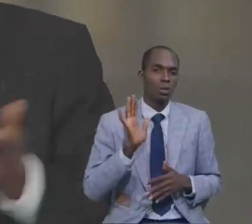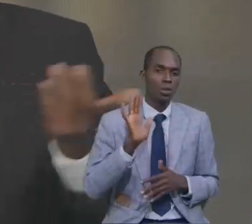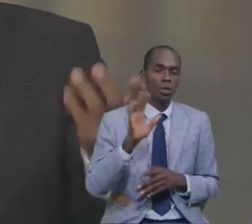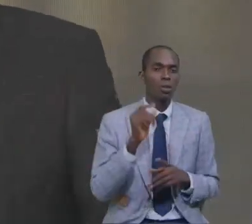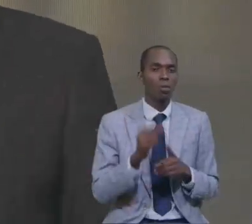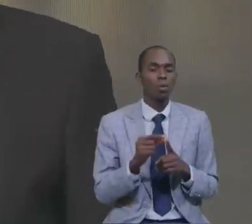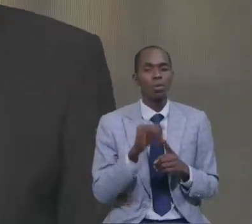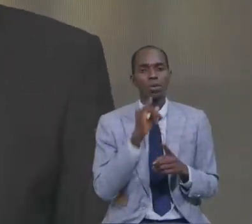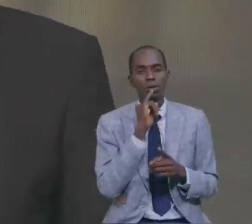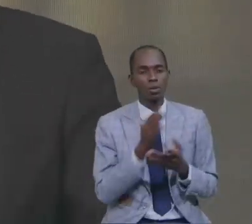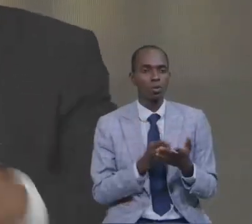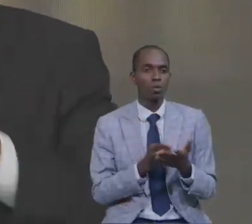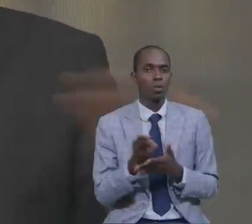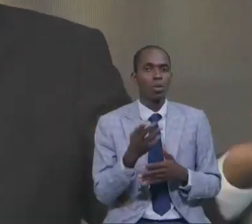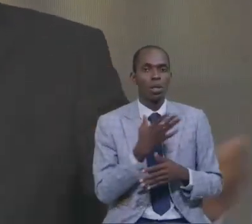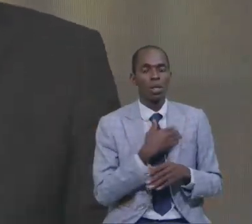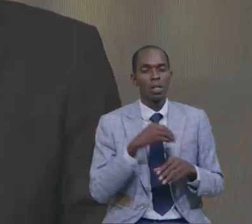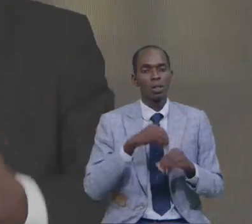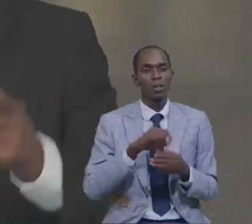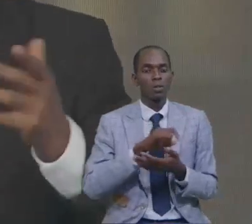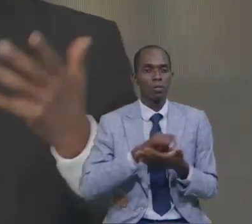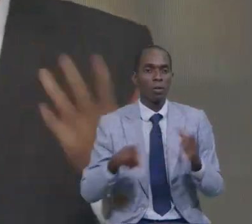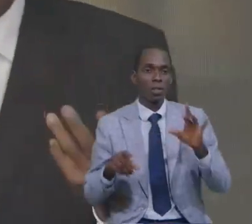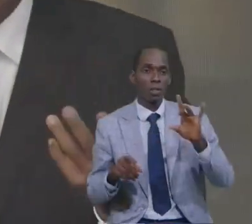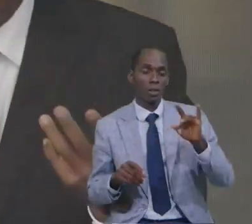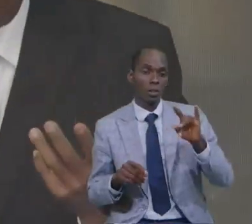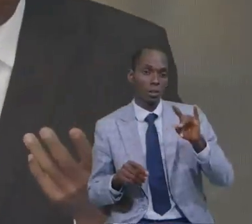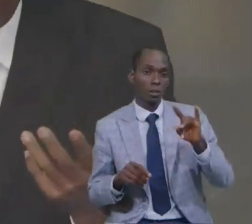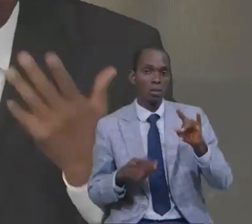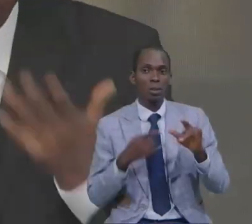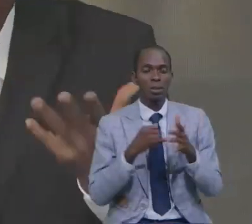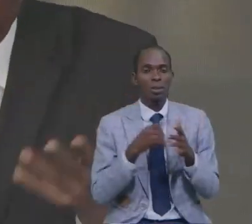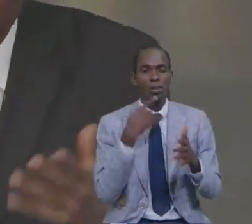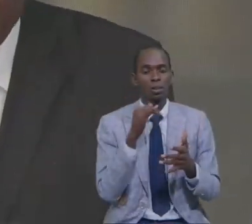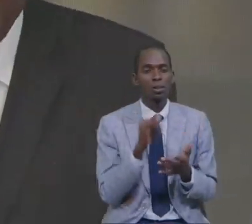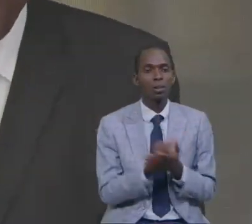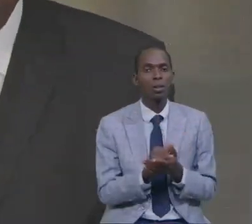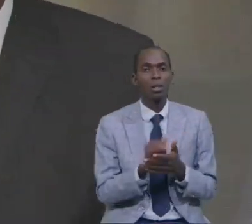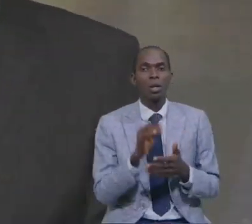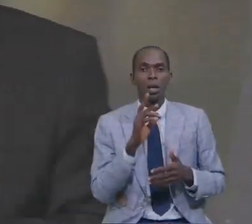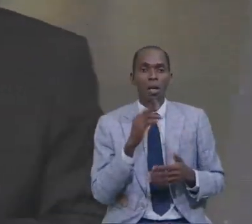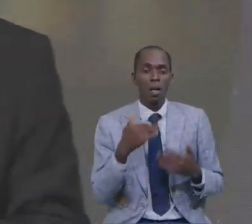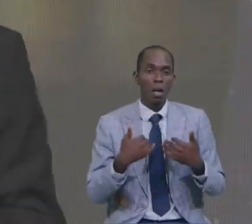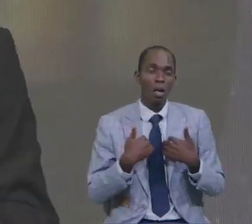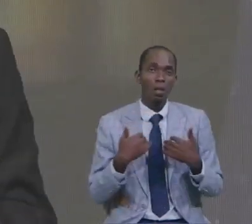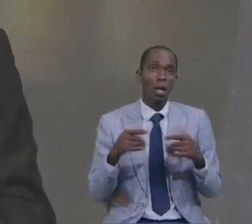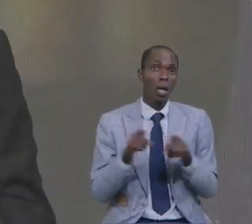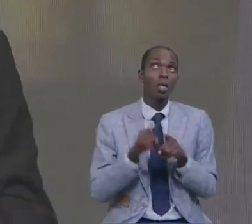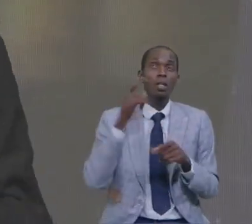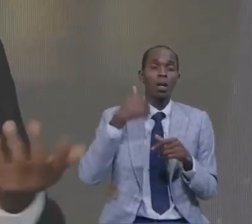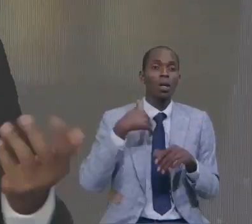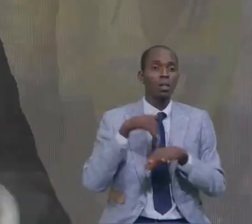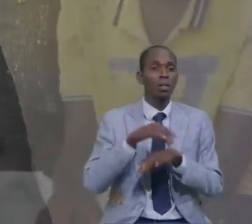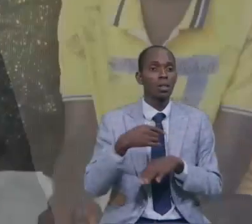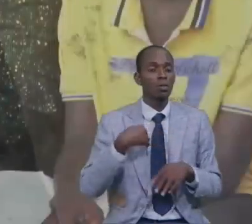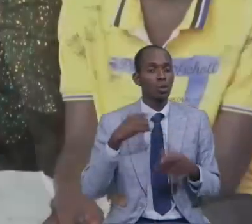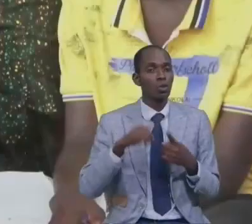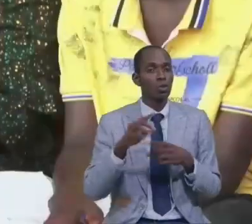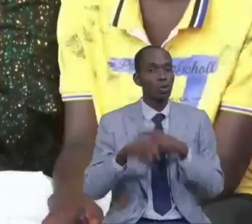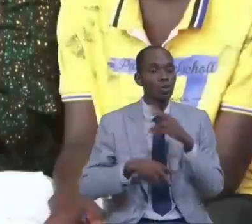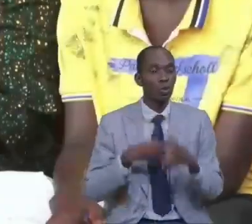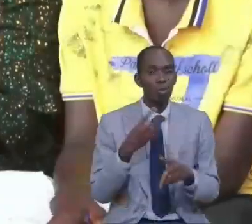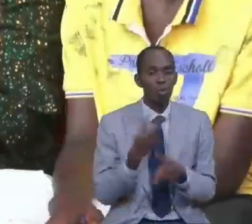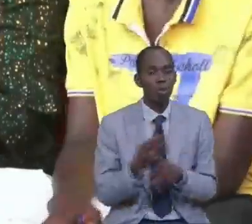me into the world, even so have I also sent them into the world. Verse